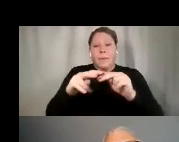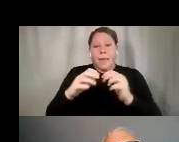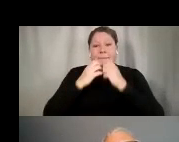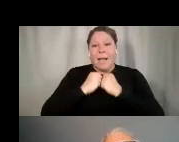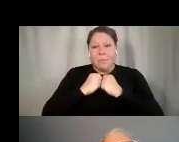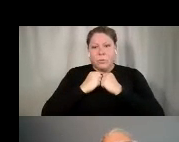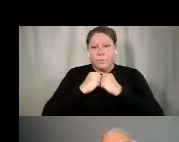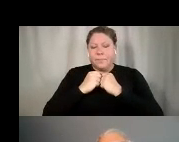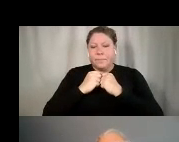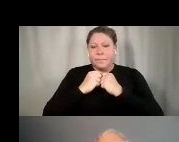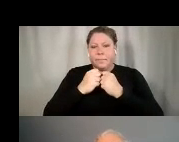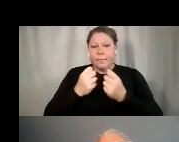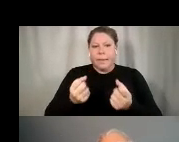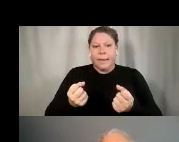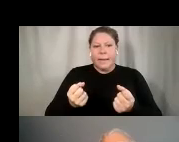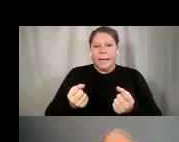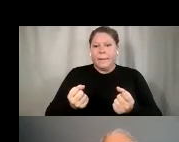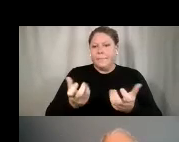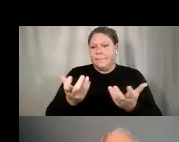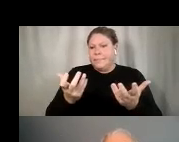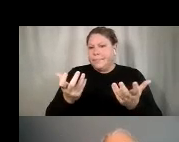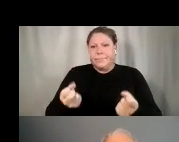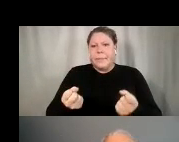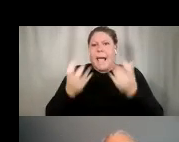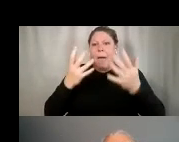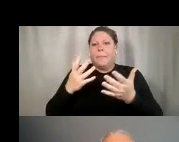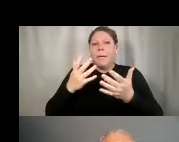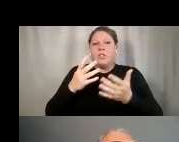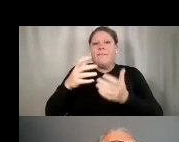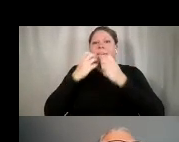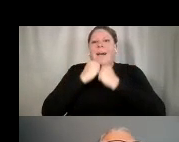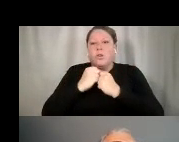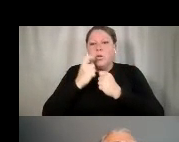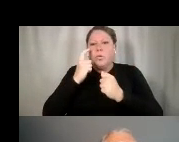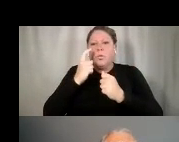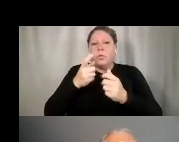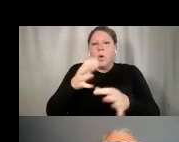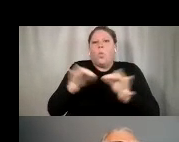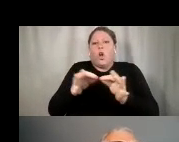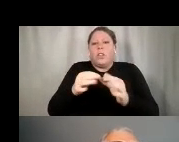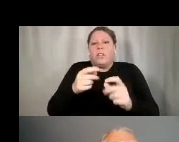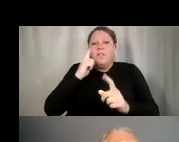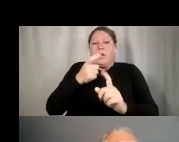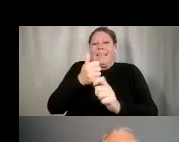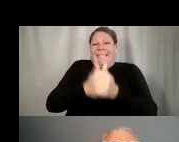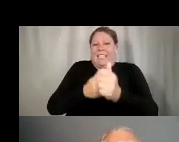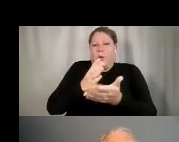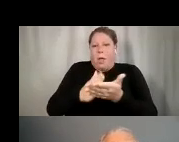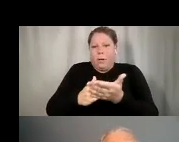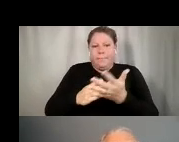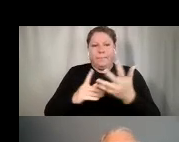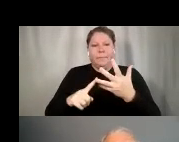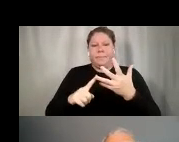much value is each of these parts bringing? I think it's vital to be thinking about what could go wrong, that